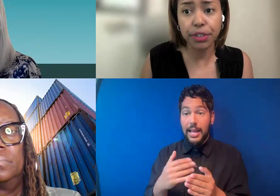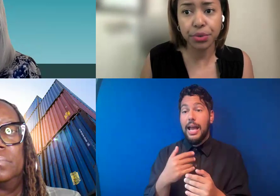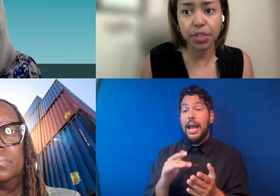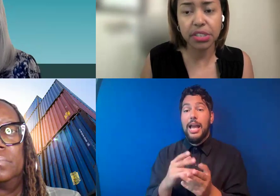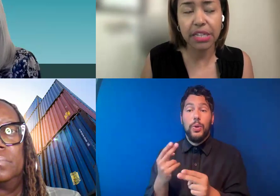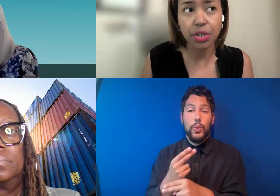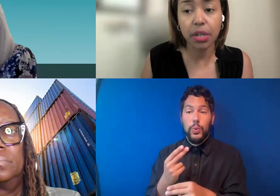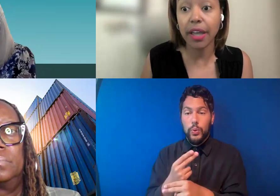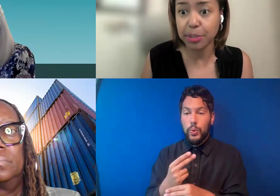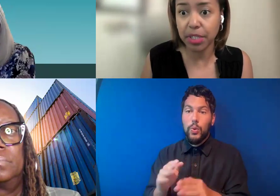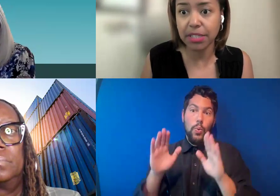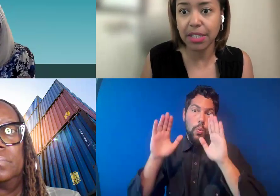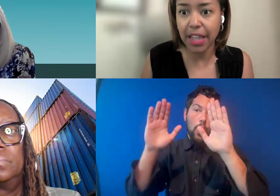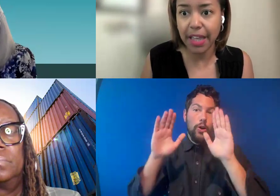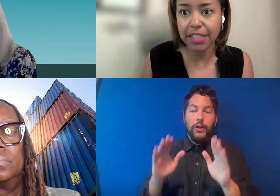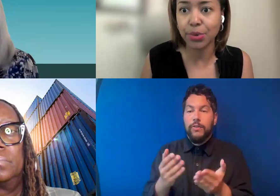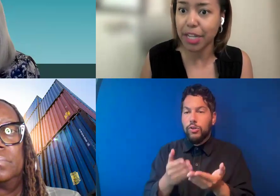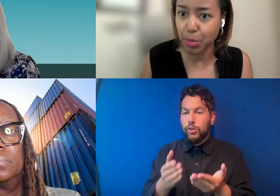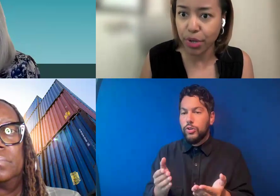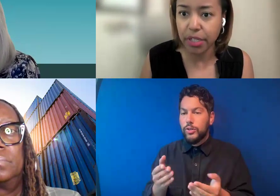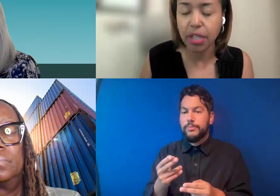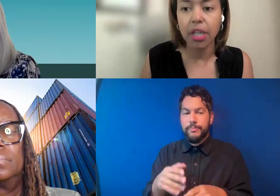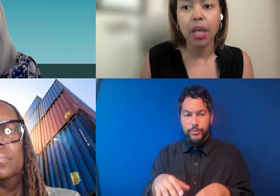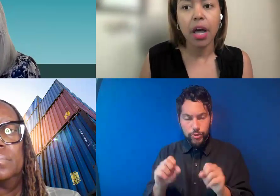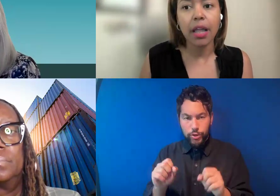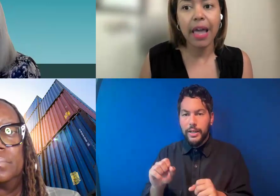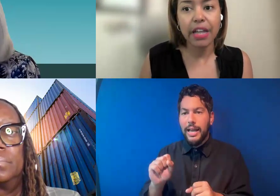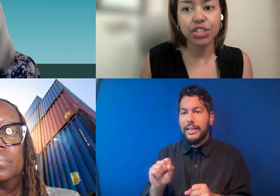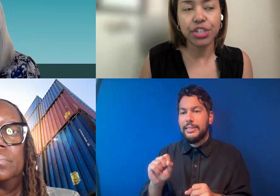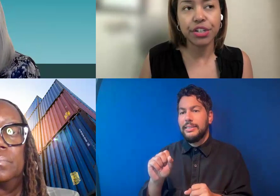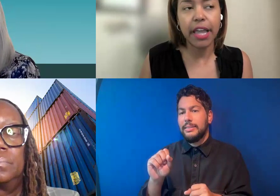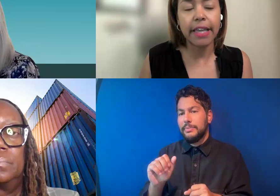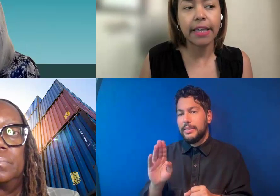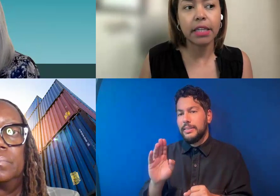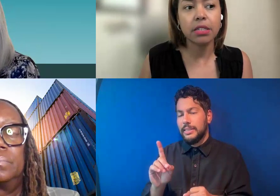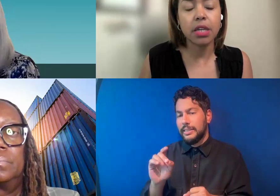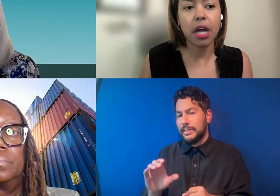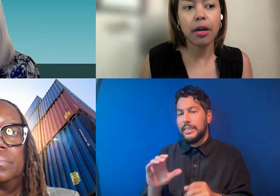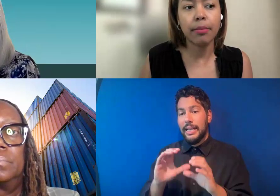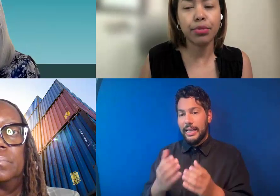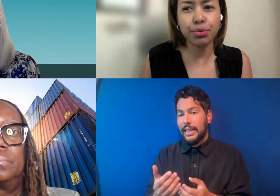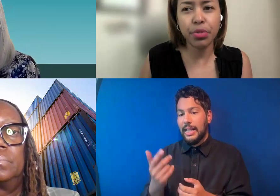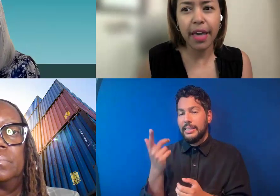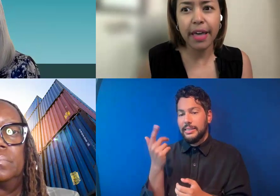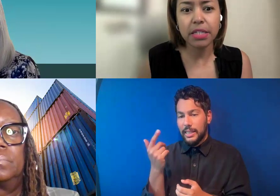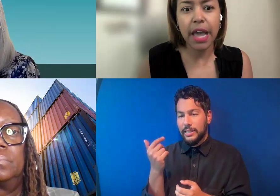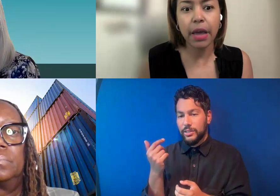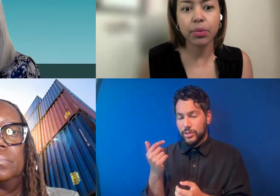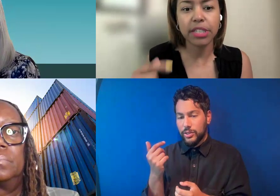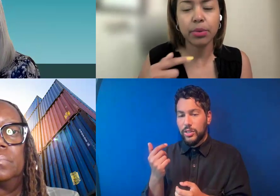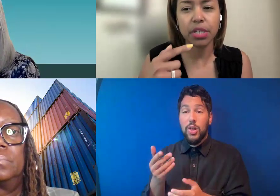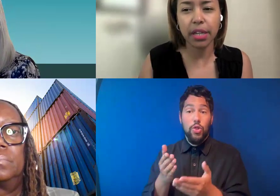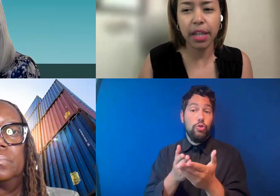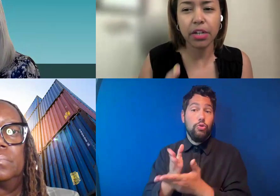utilized a wonderful resource. I took a SBDC class on exporting last year, and through